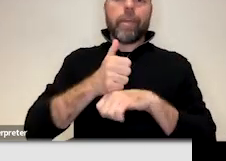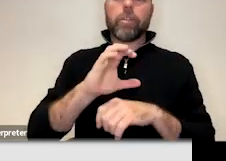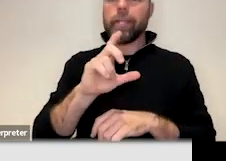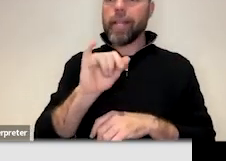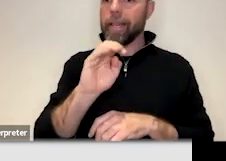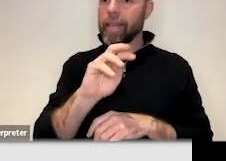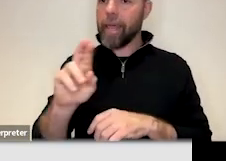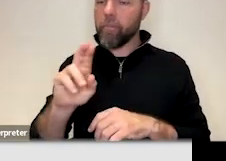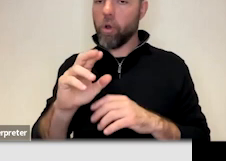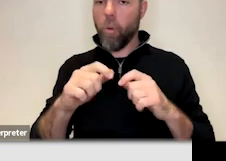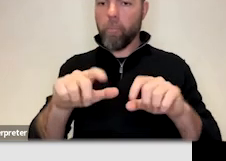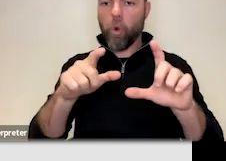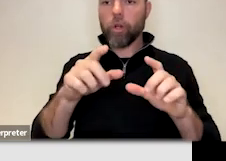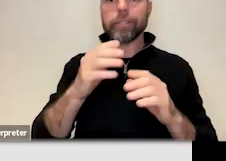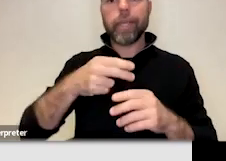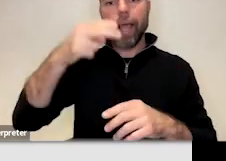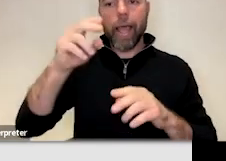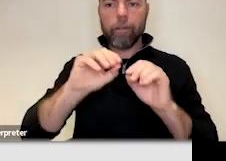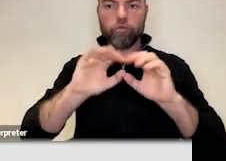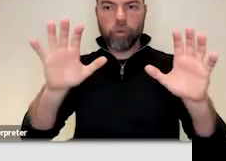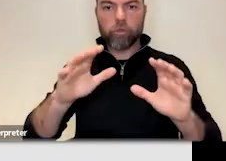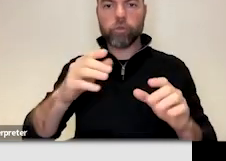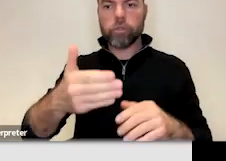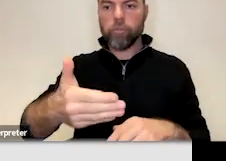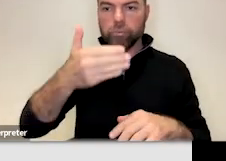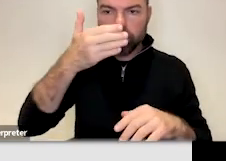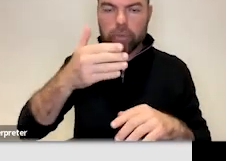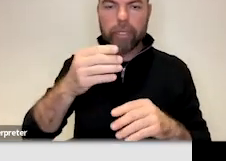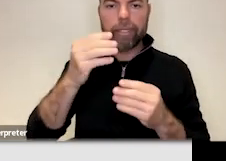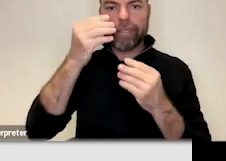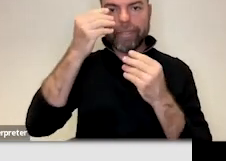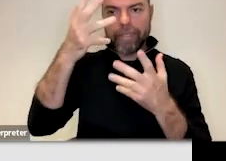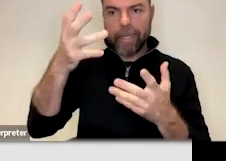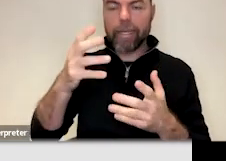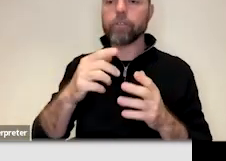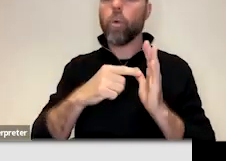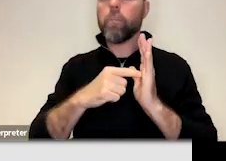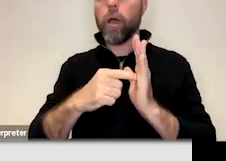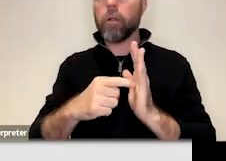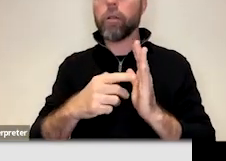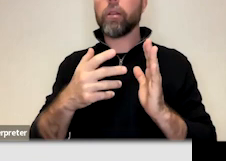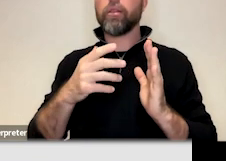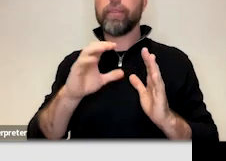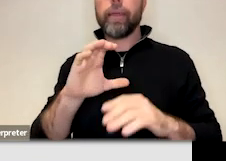portal is high-resolution, dynamically downscaled climate data. So modeling